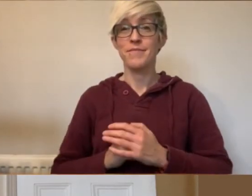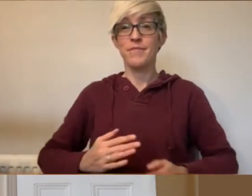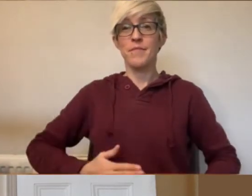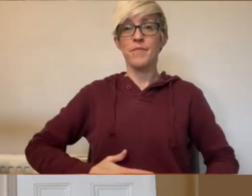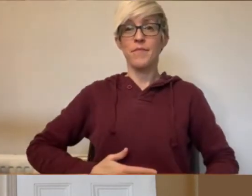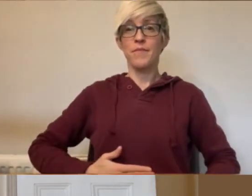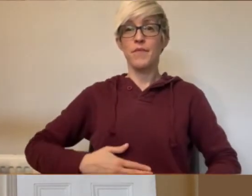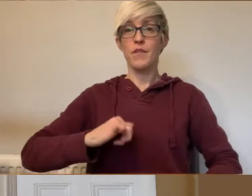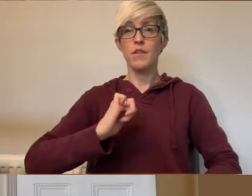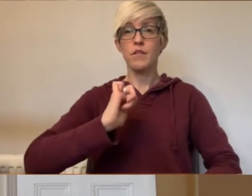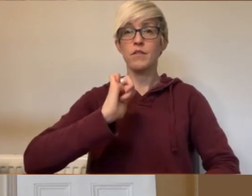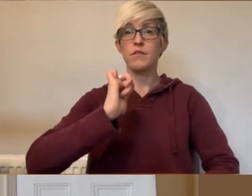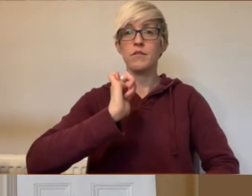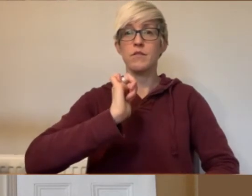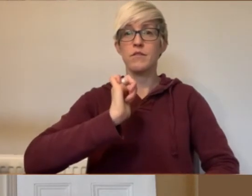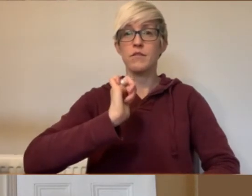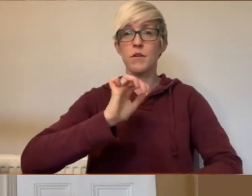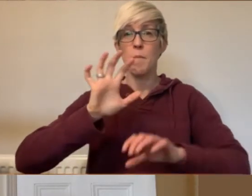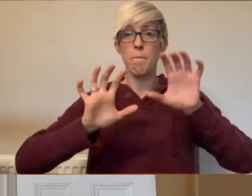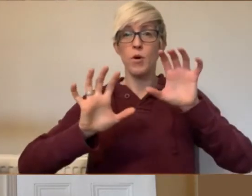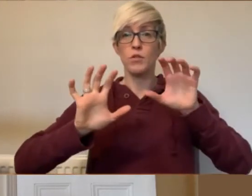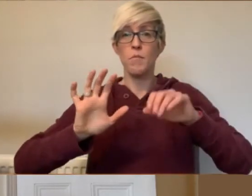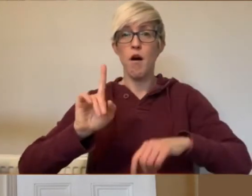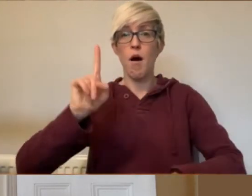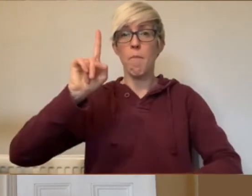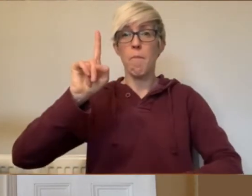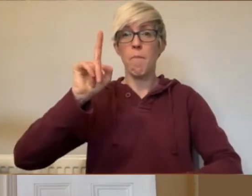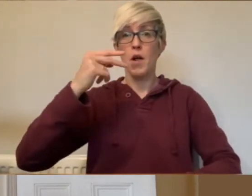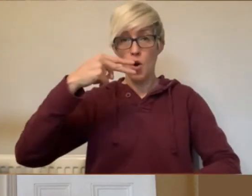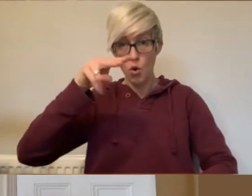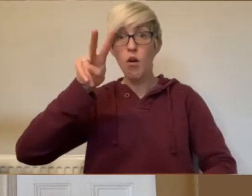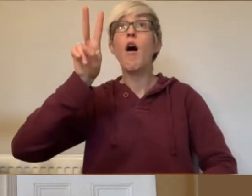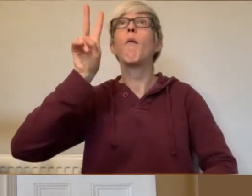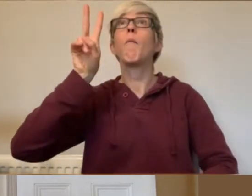We have the belly down, bottom out, gaze up,